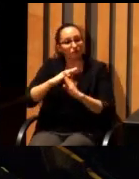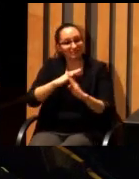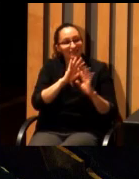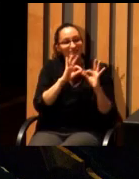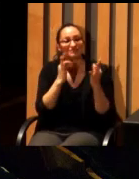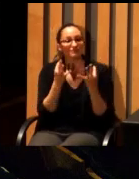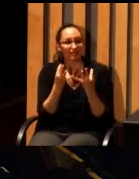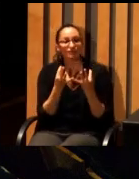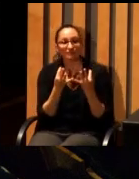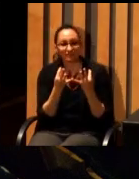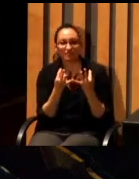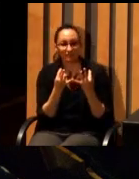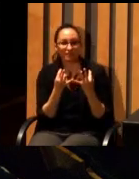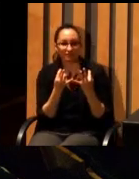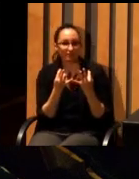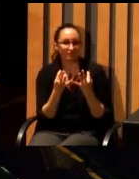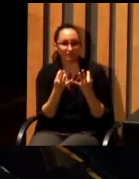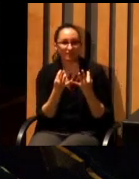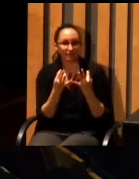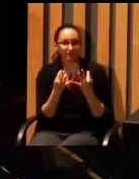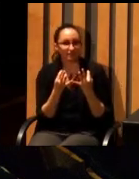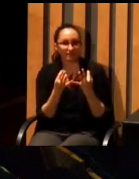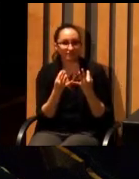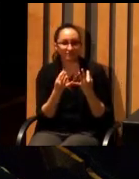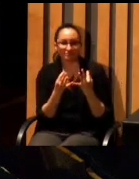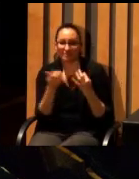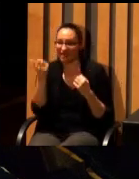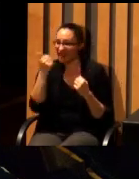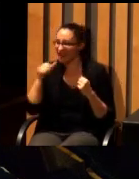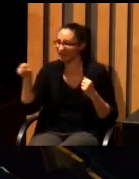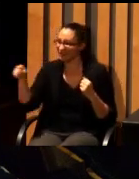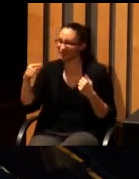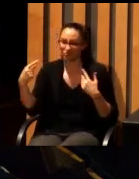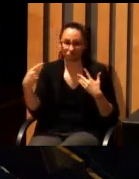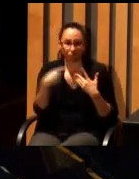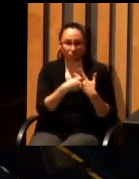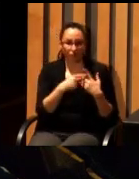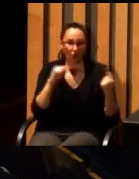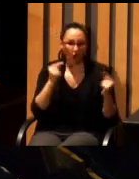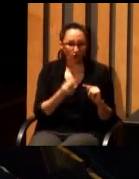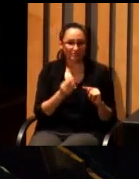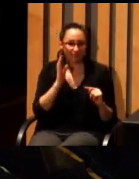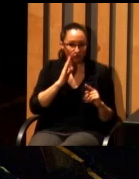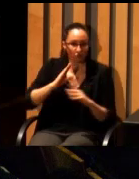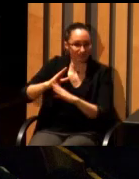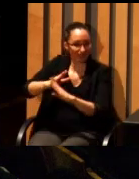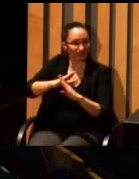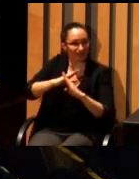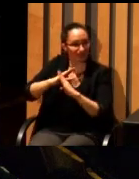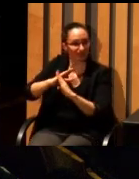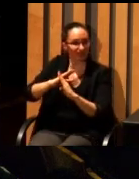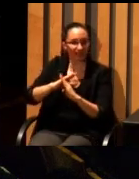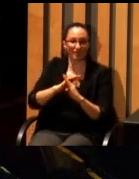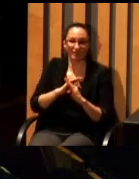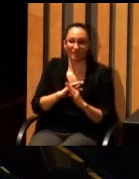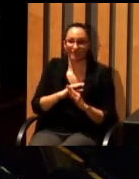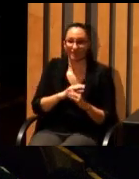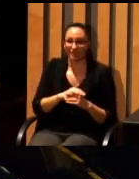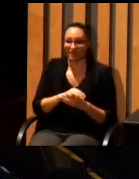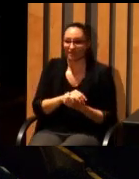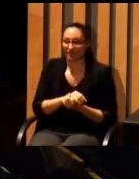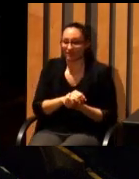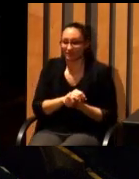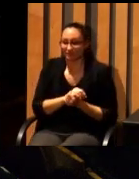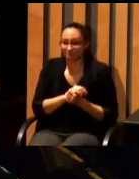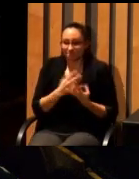family in against anything that's going to harm him. And that's the symbol